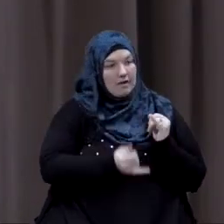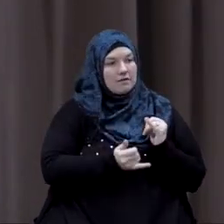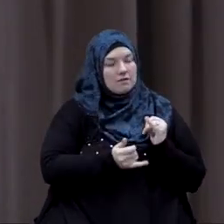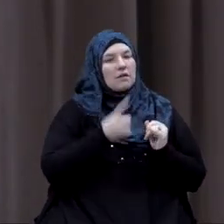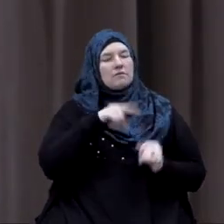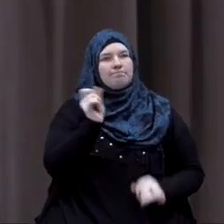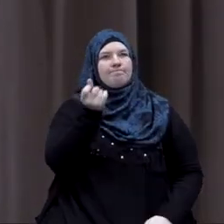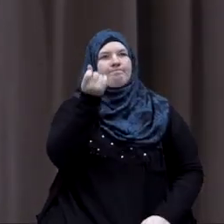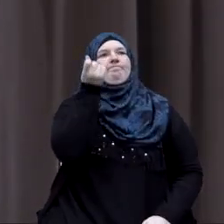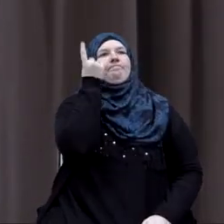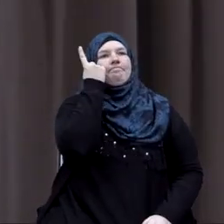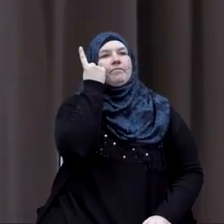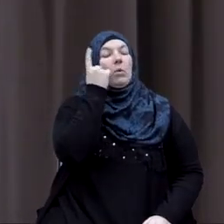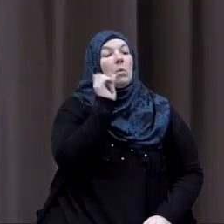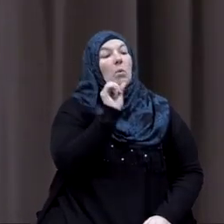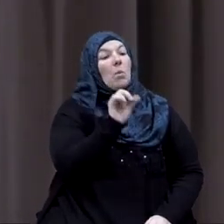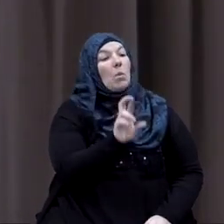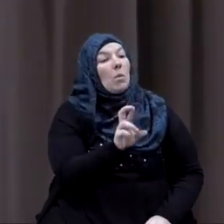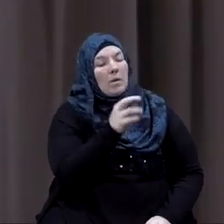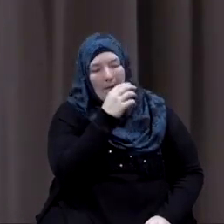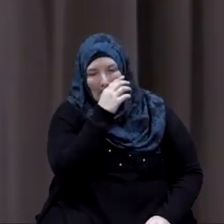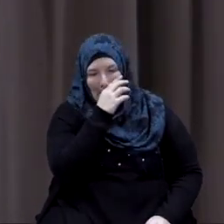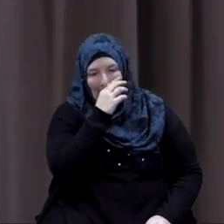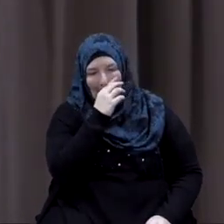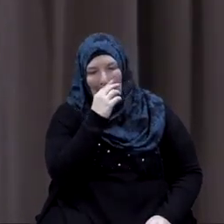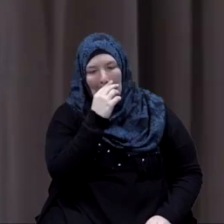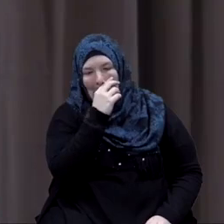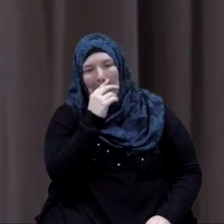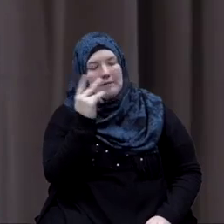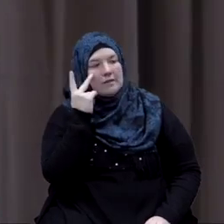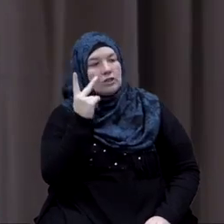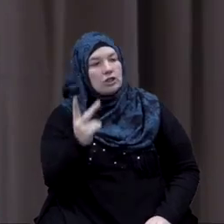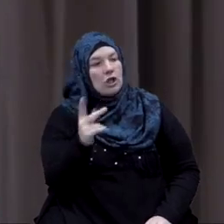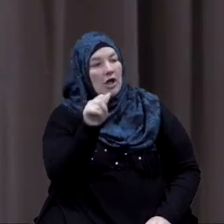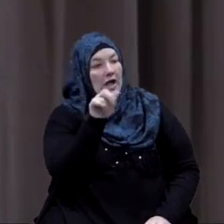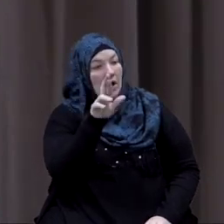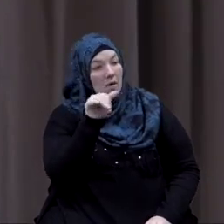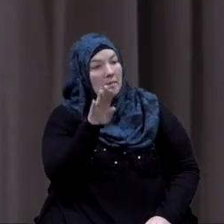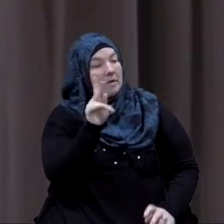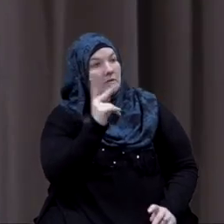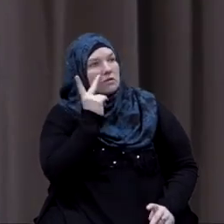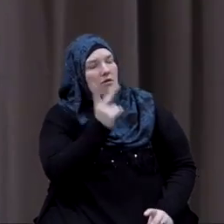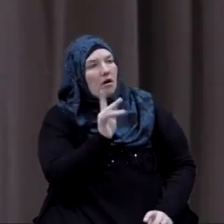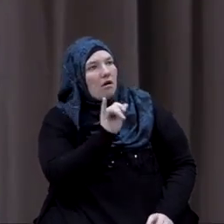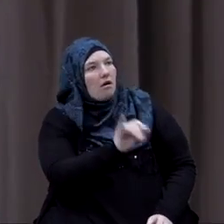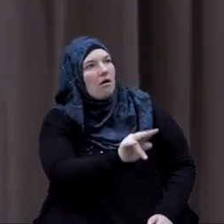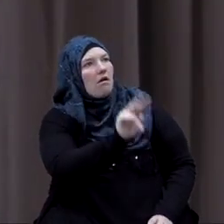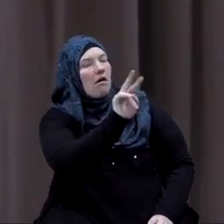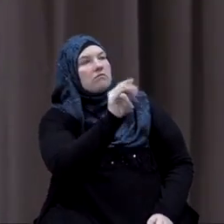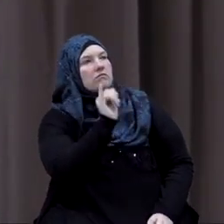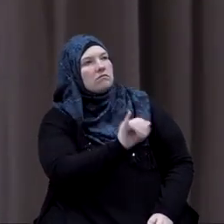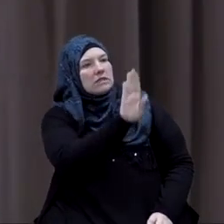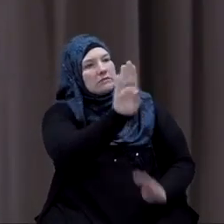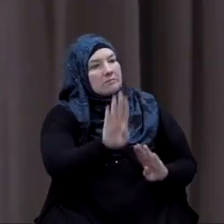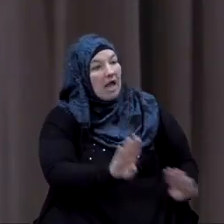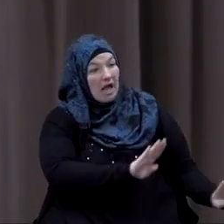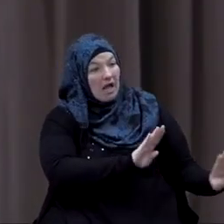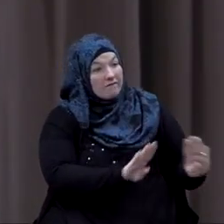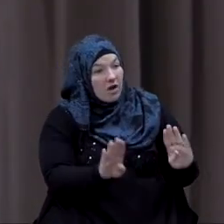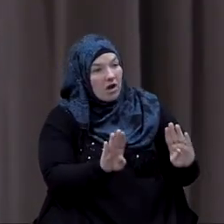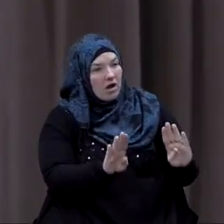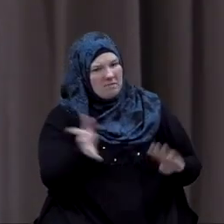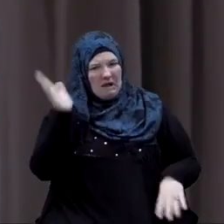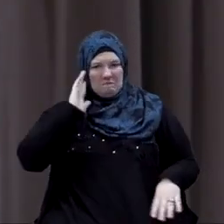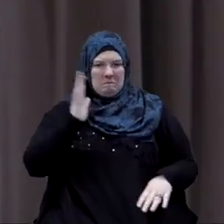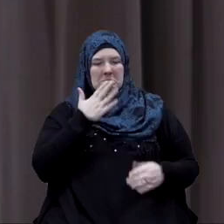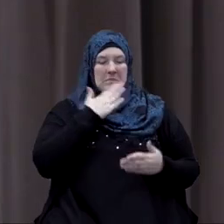well, or they saw role models of people whose behavior